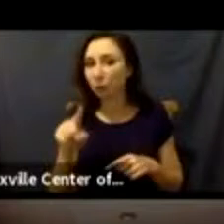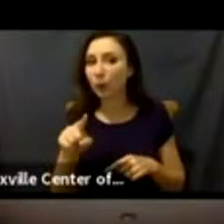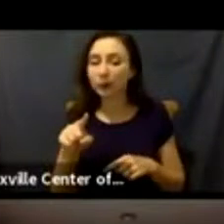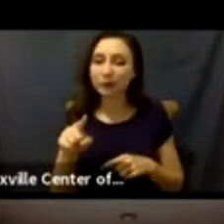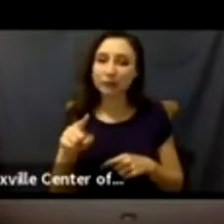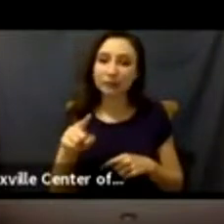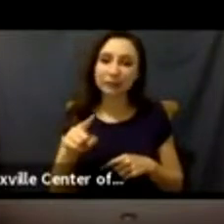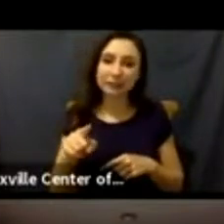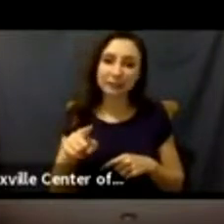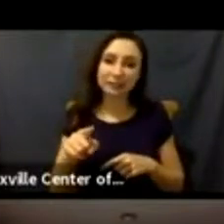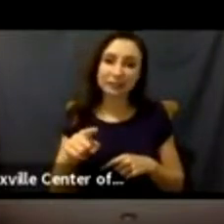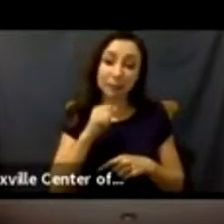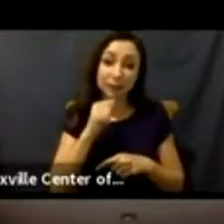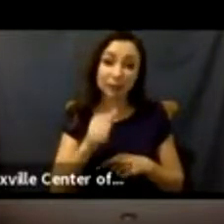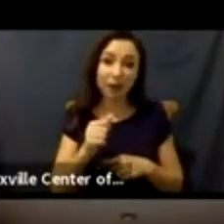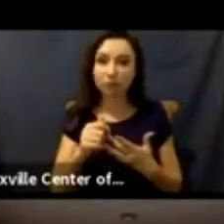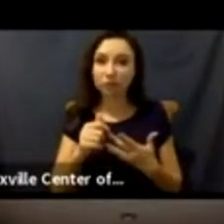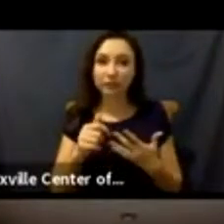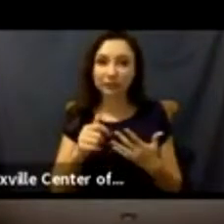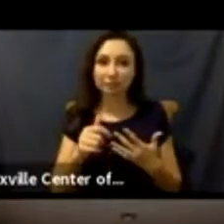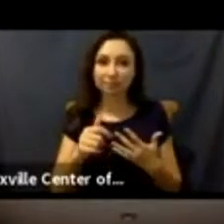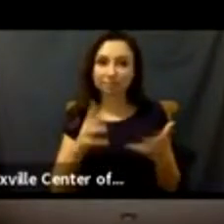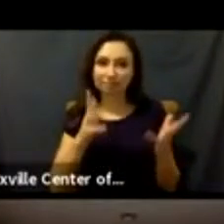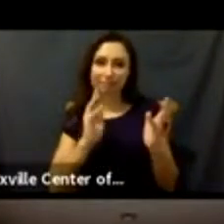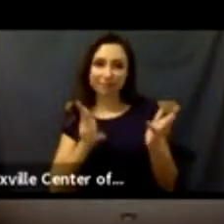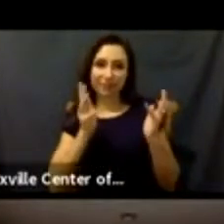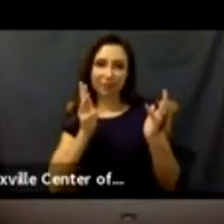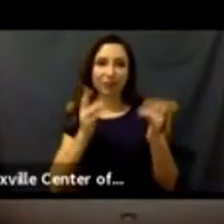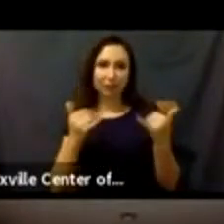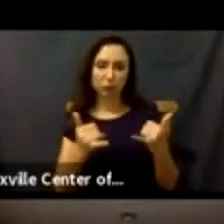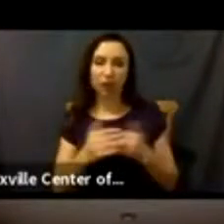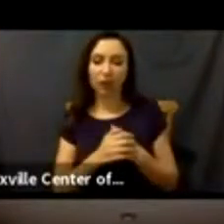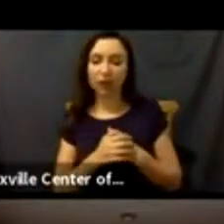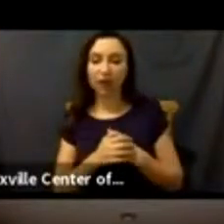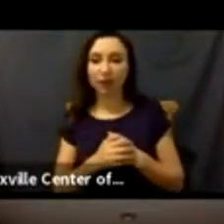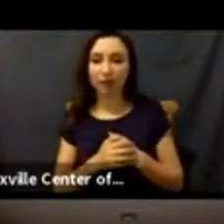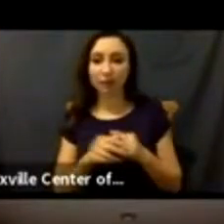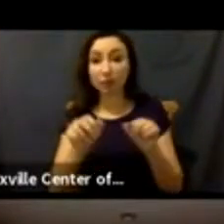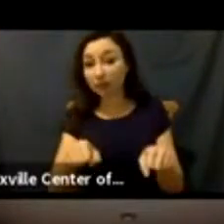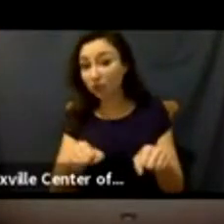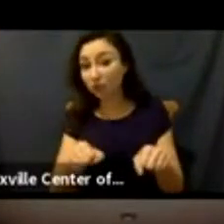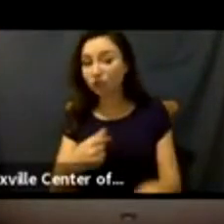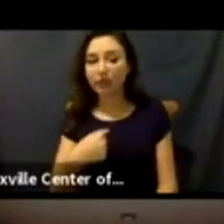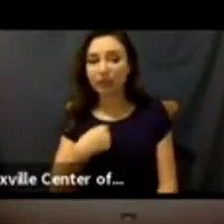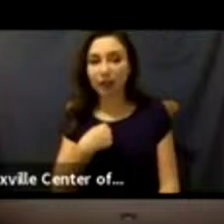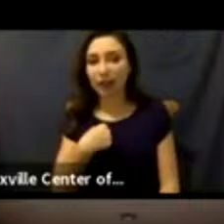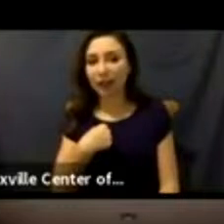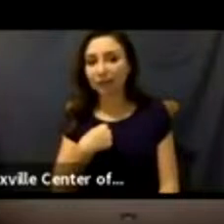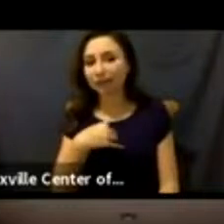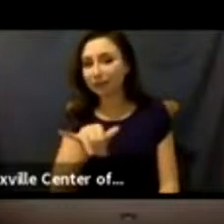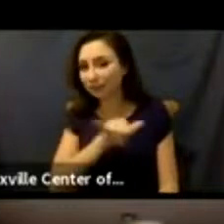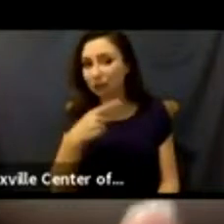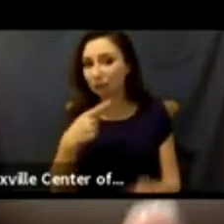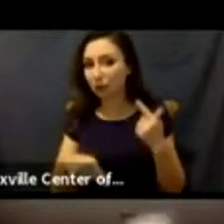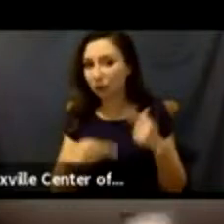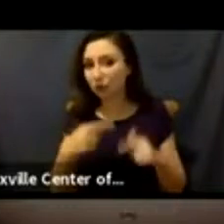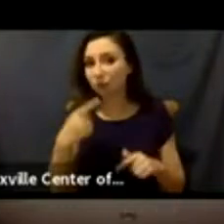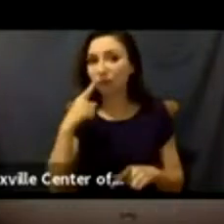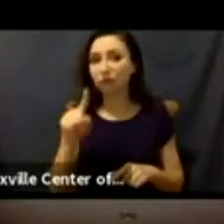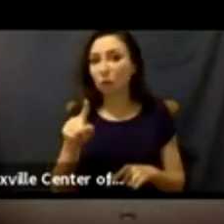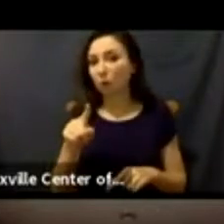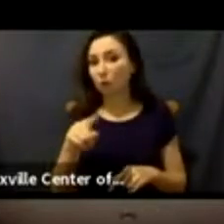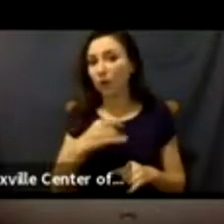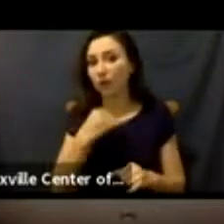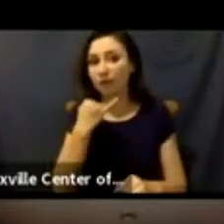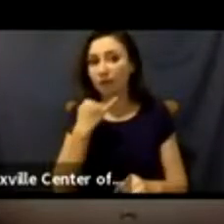not killing it tonight. And potentially I would make the same argument for the alcohol